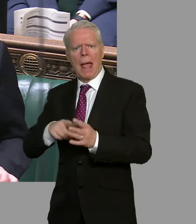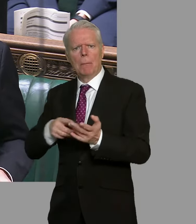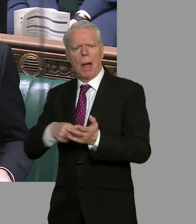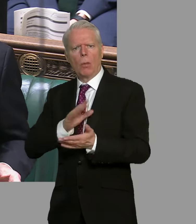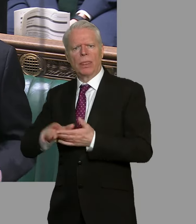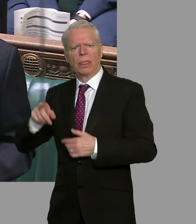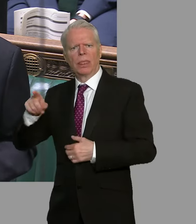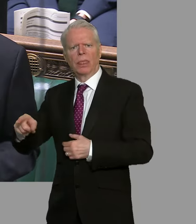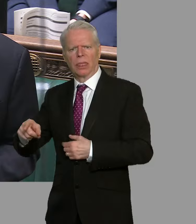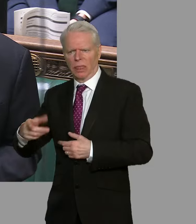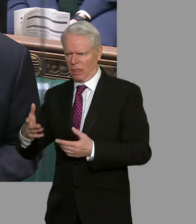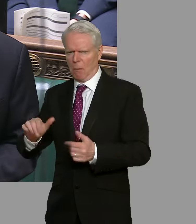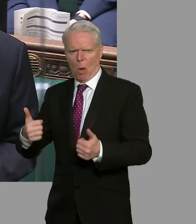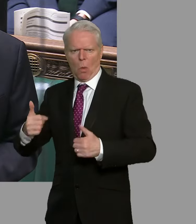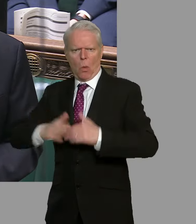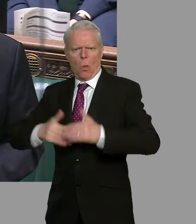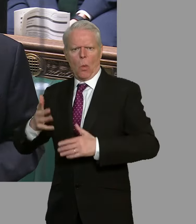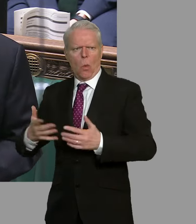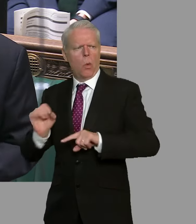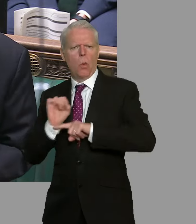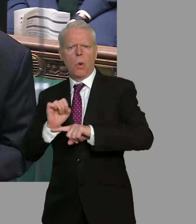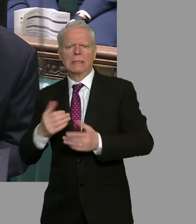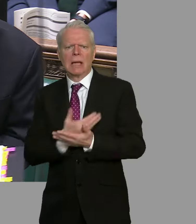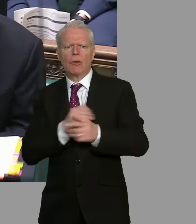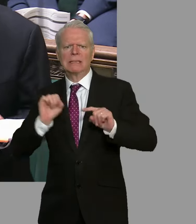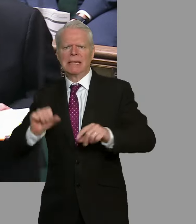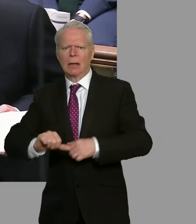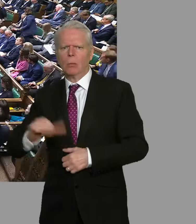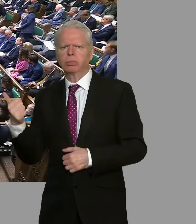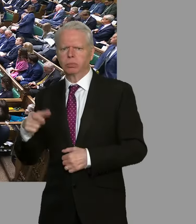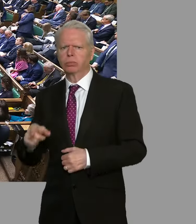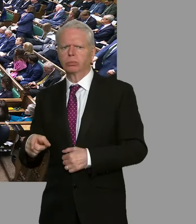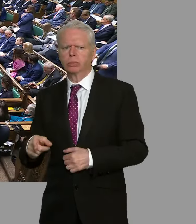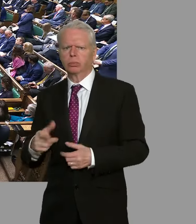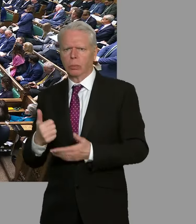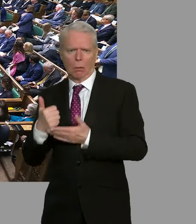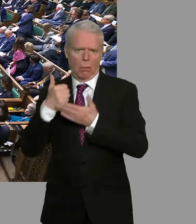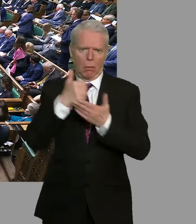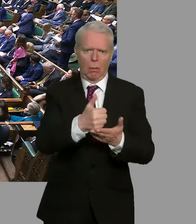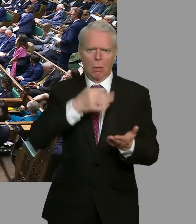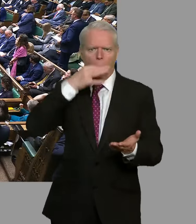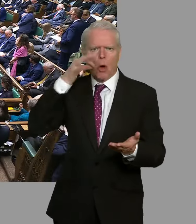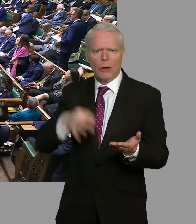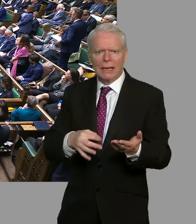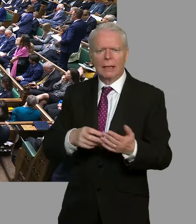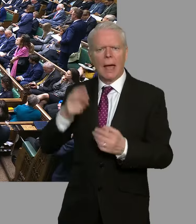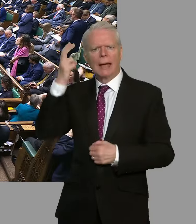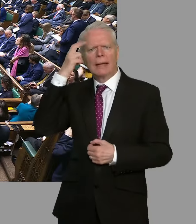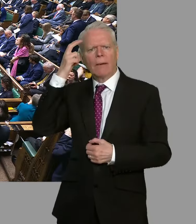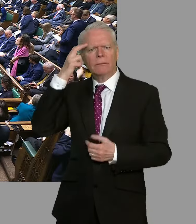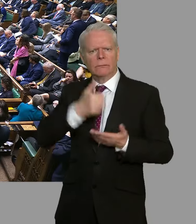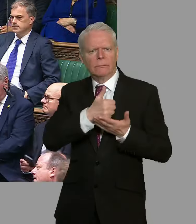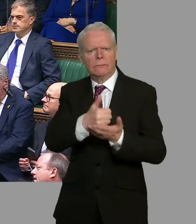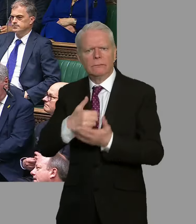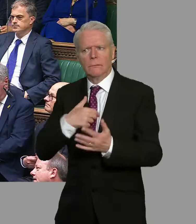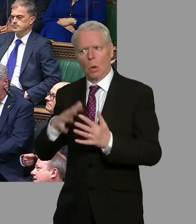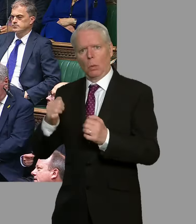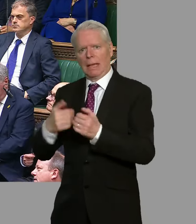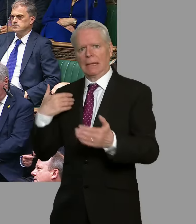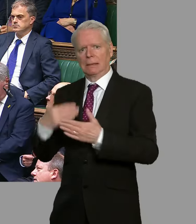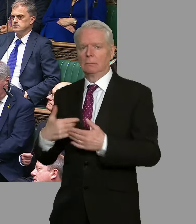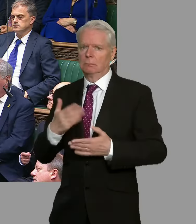I'll make sure that he meets the relevant minister to discuss his proposal. John Long. Thank you, Mr. Speaker. People in the real world